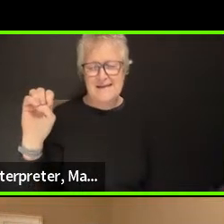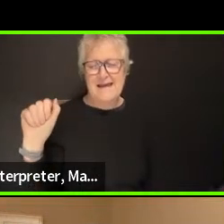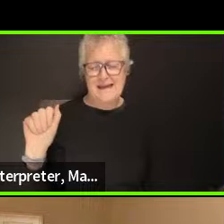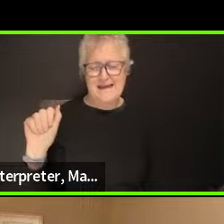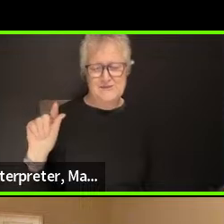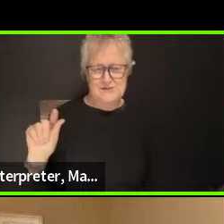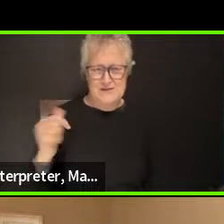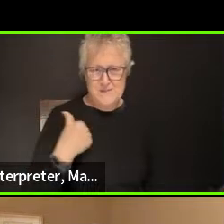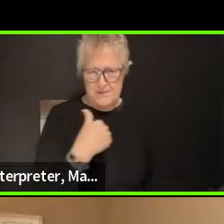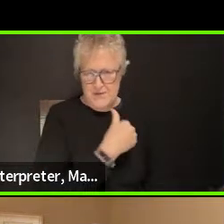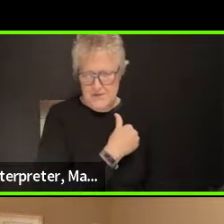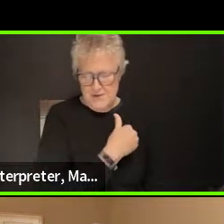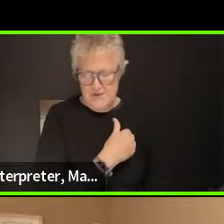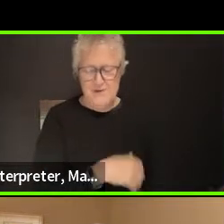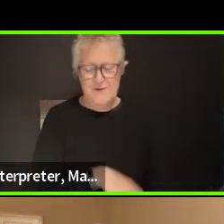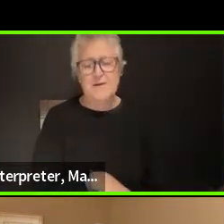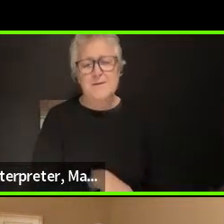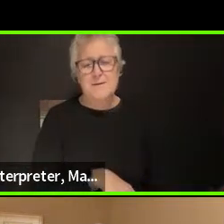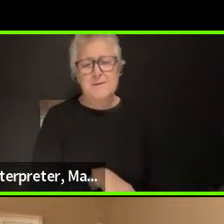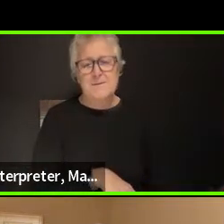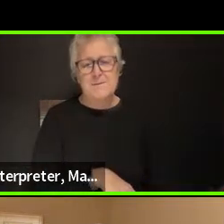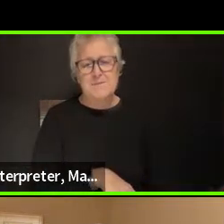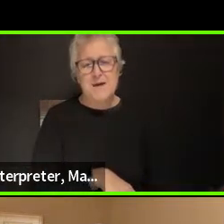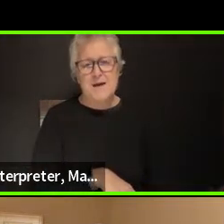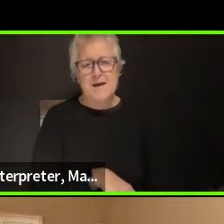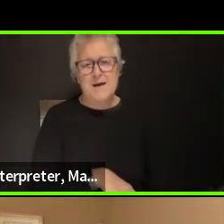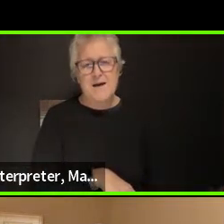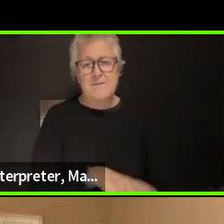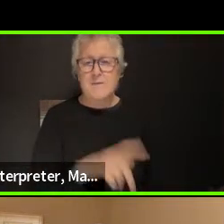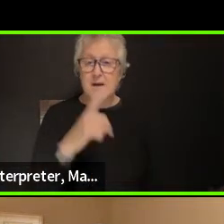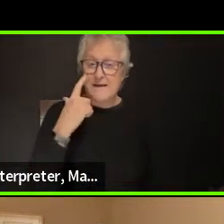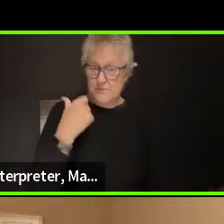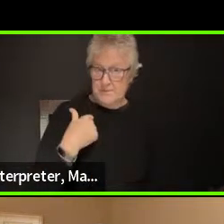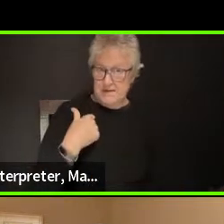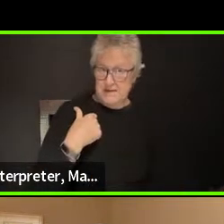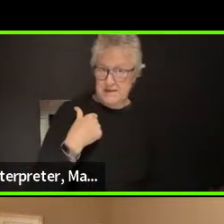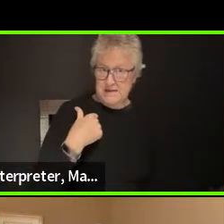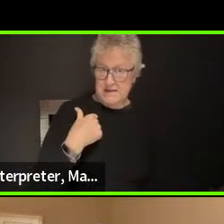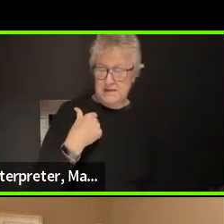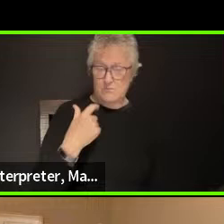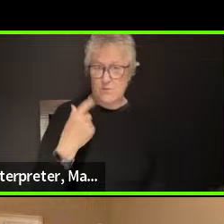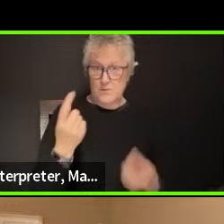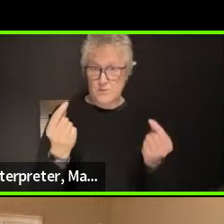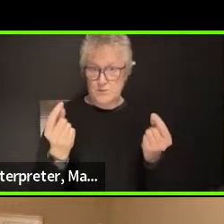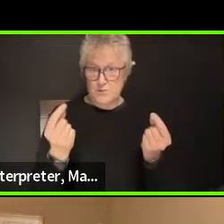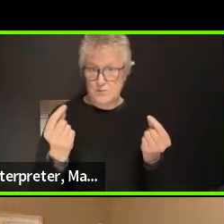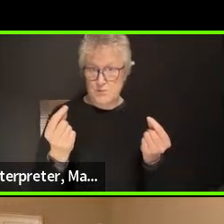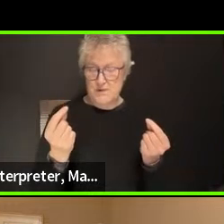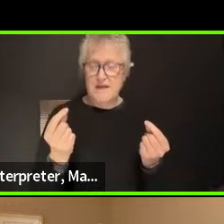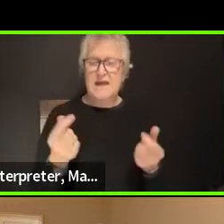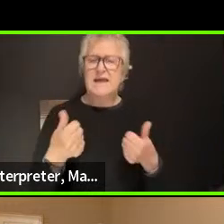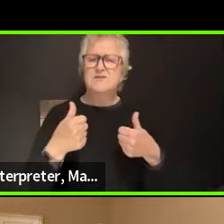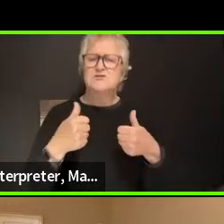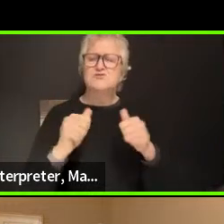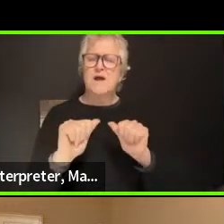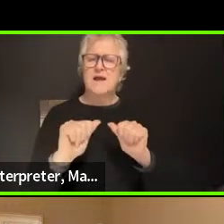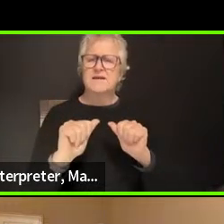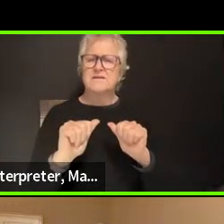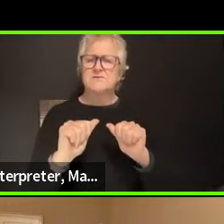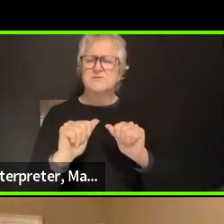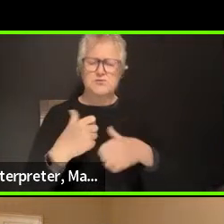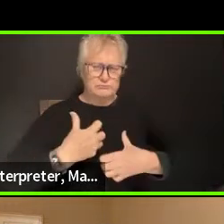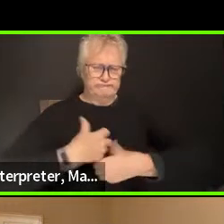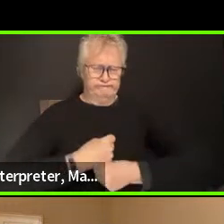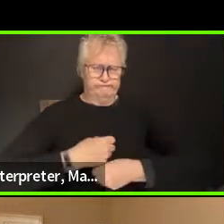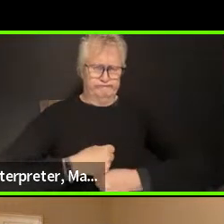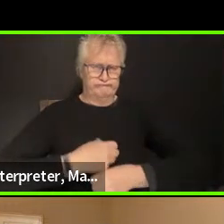For me, what we've been doing is trying to consolidate our trips as much as possible,